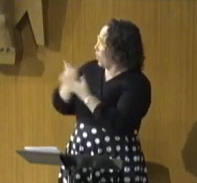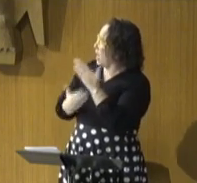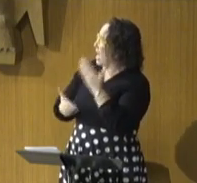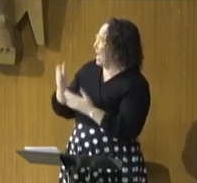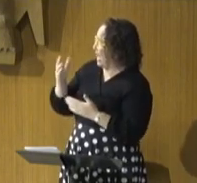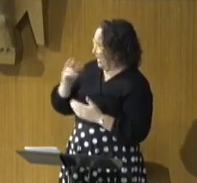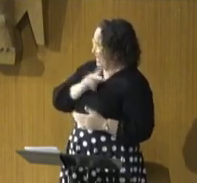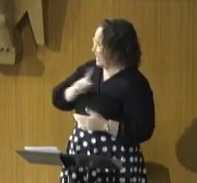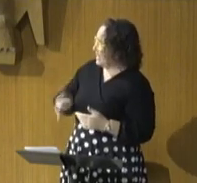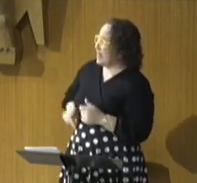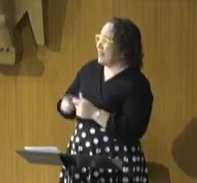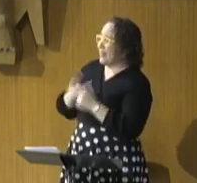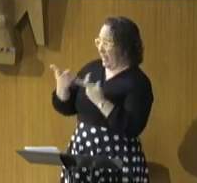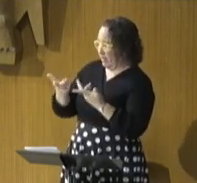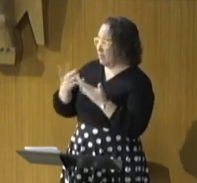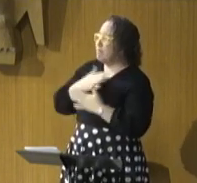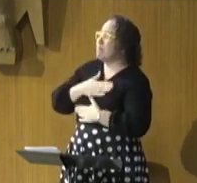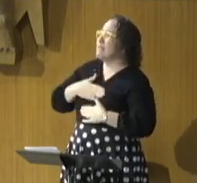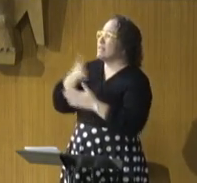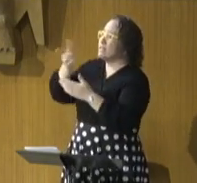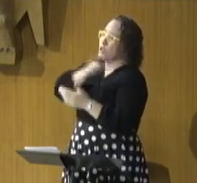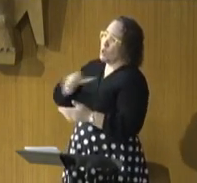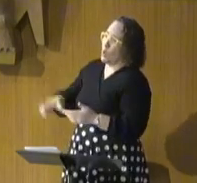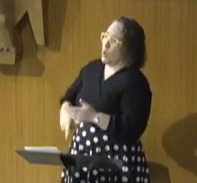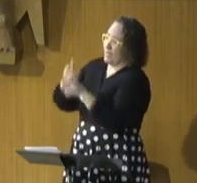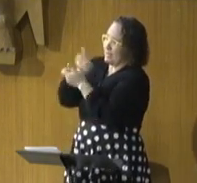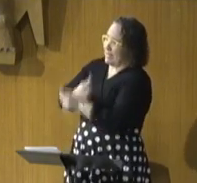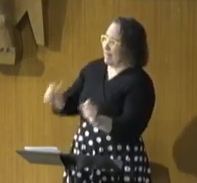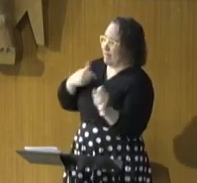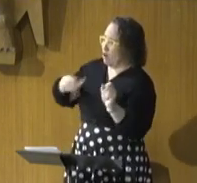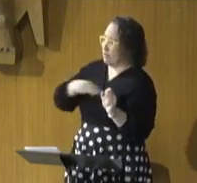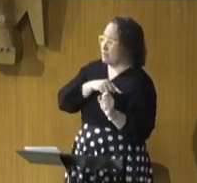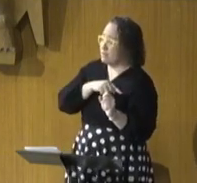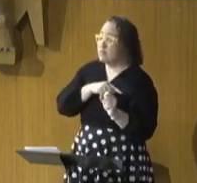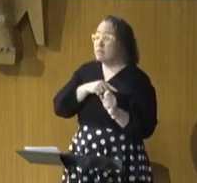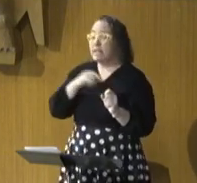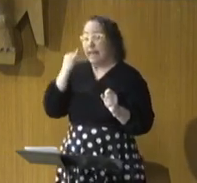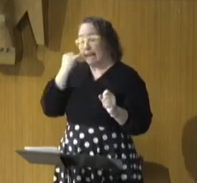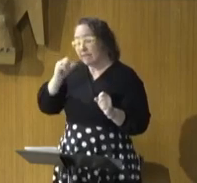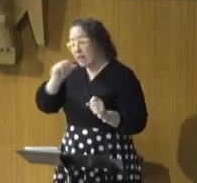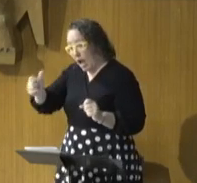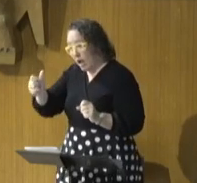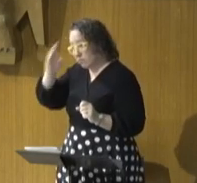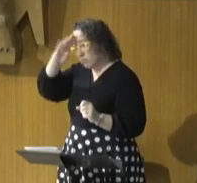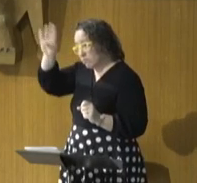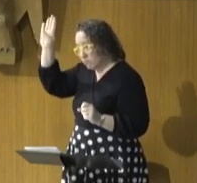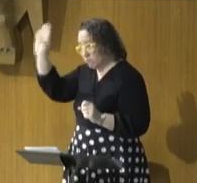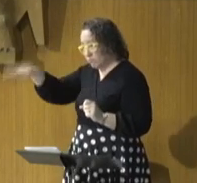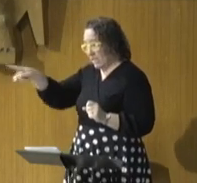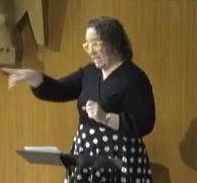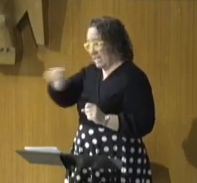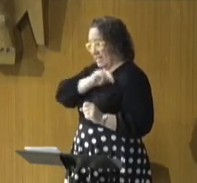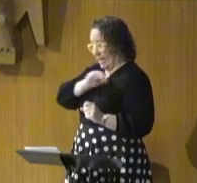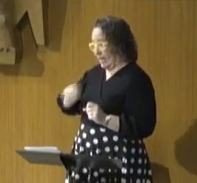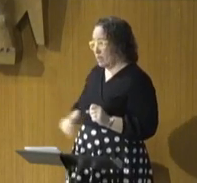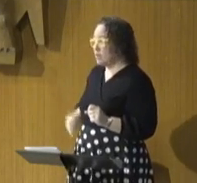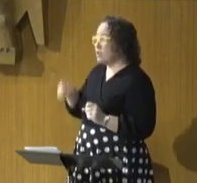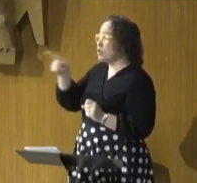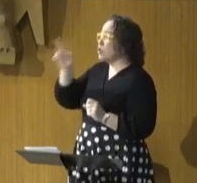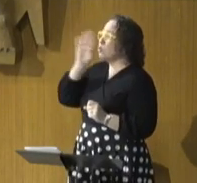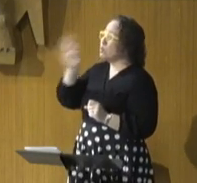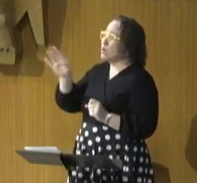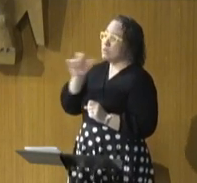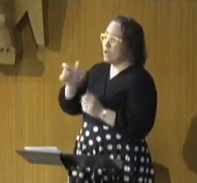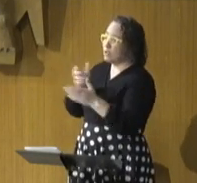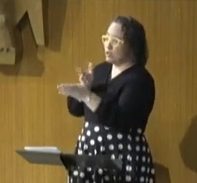king, let him deliver us. But if not, be it known to you, O king, that we will